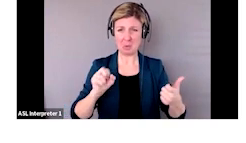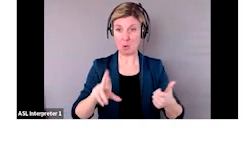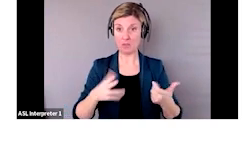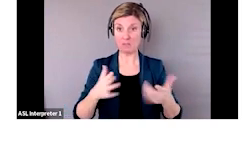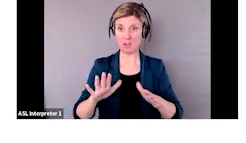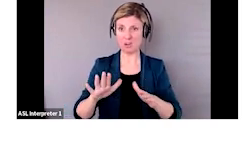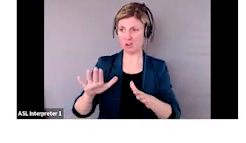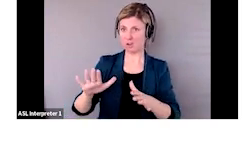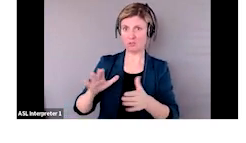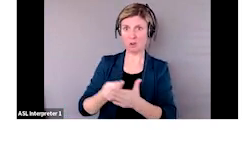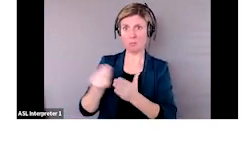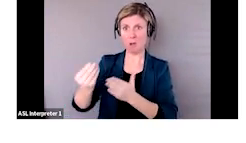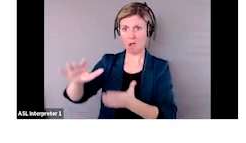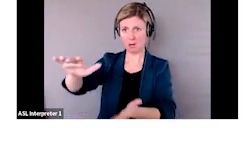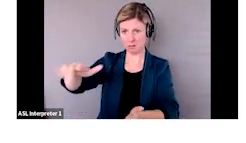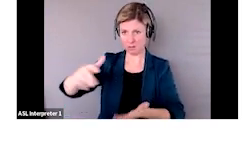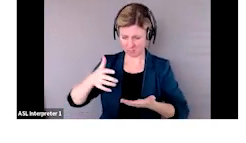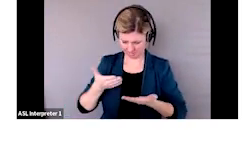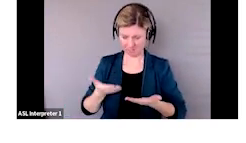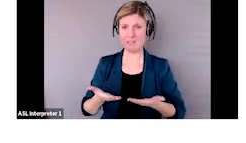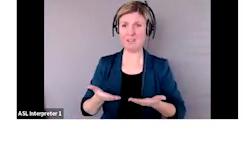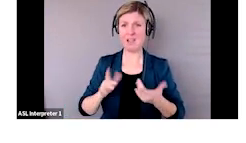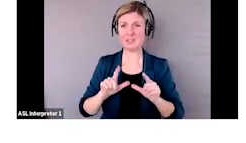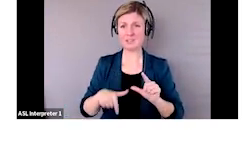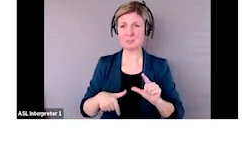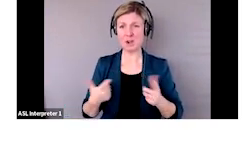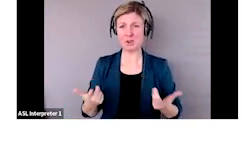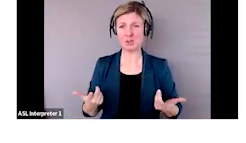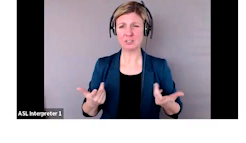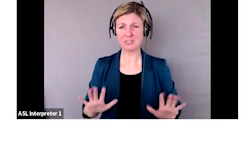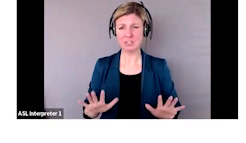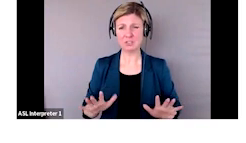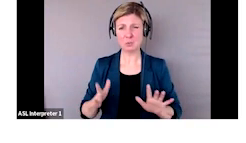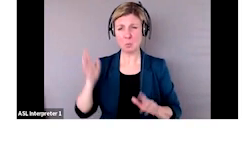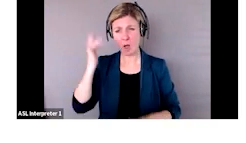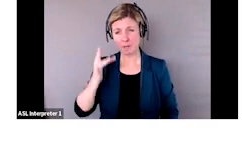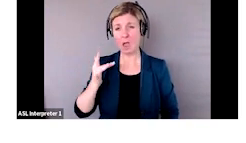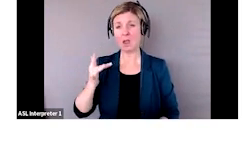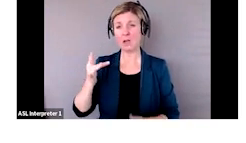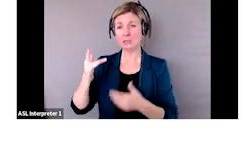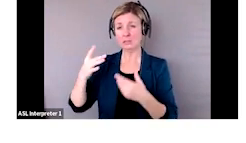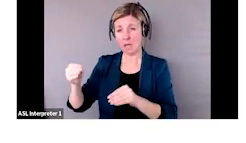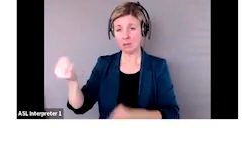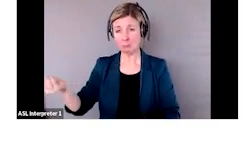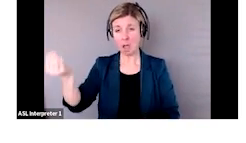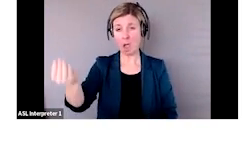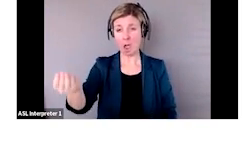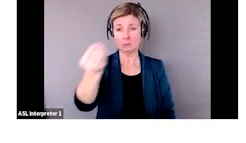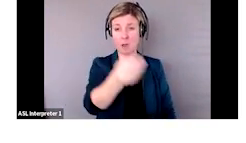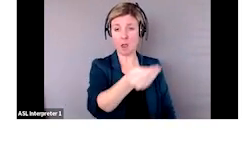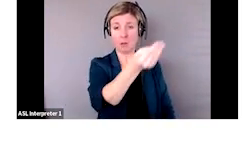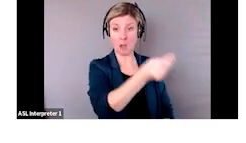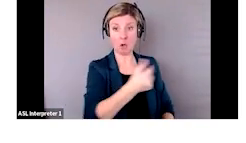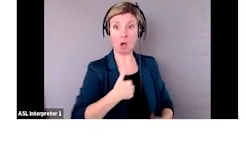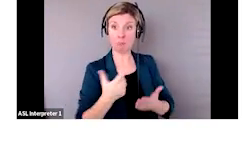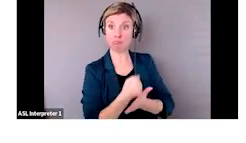at a discount from 3 other resellers down the road. And now your customer's having a negative experience with you as a